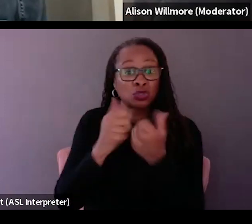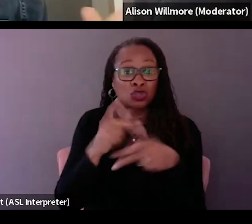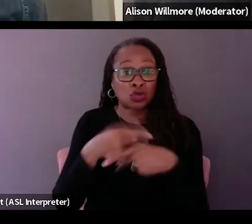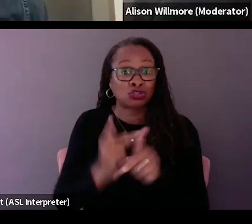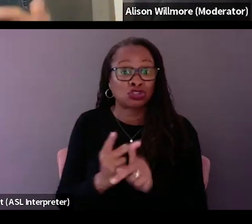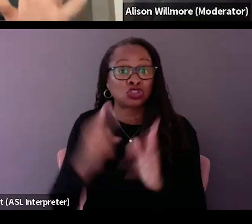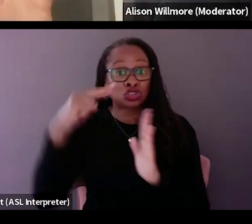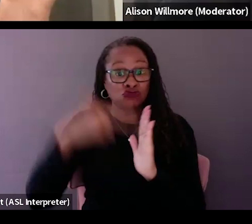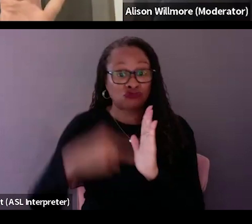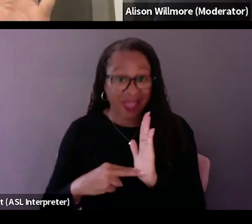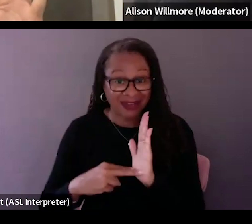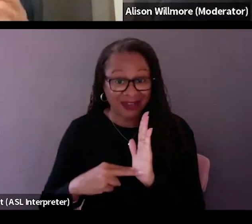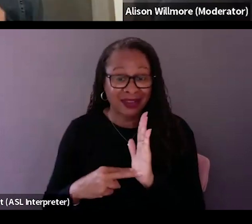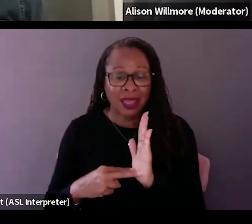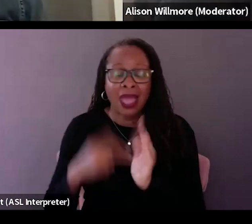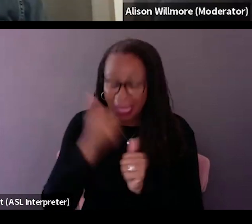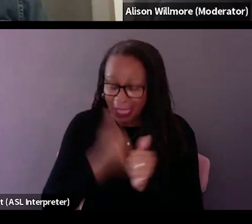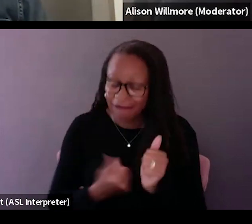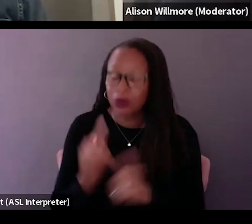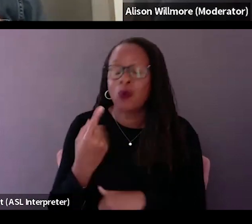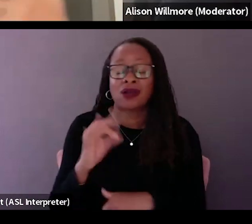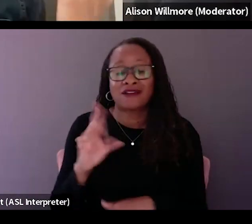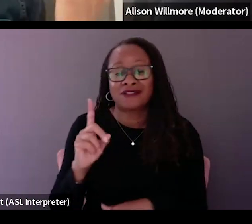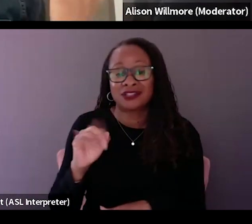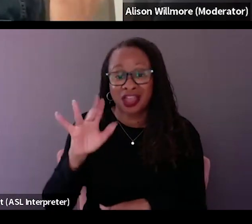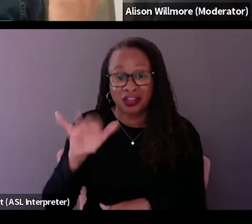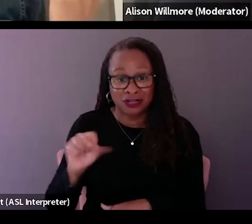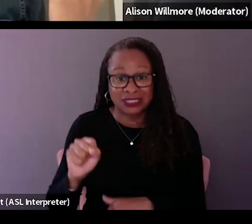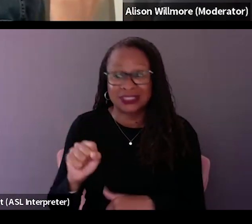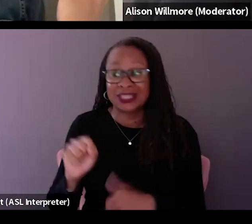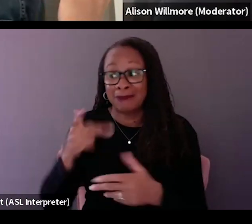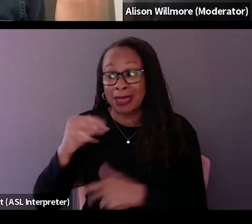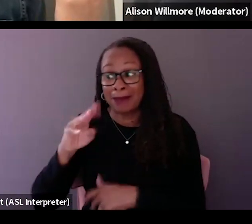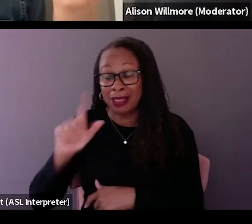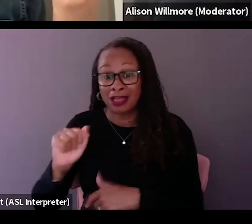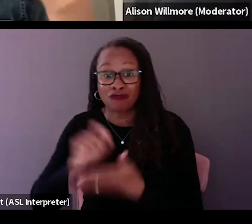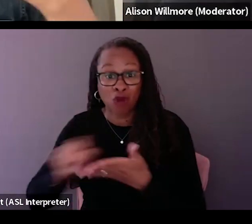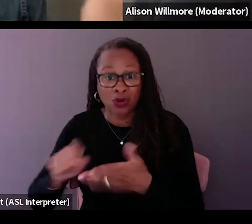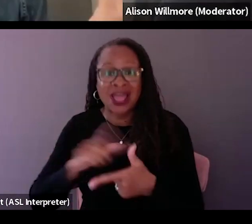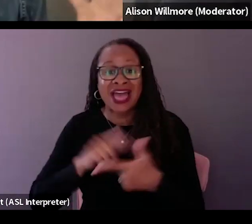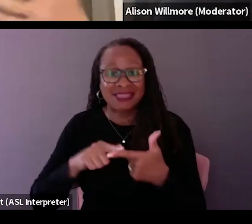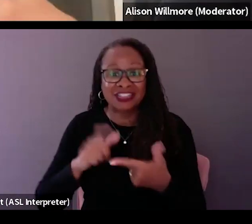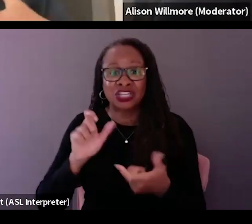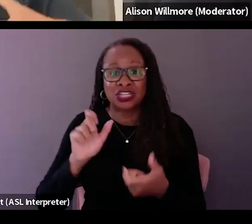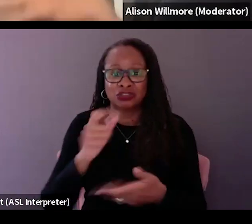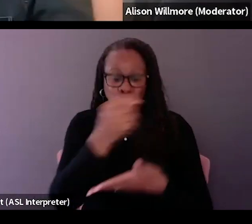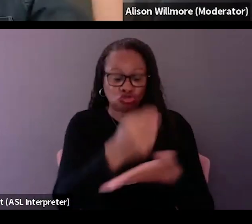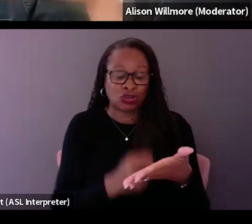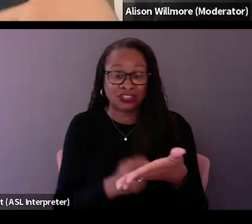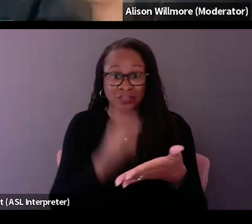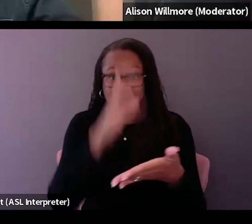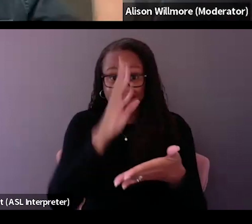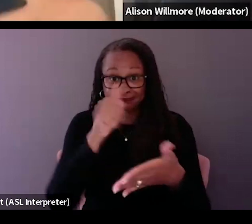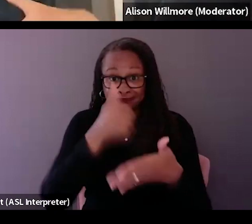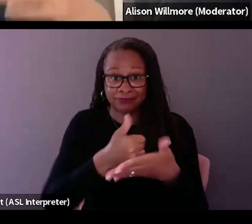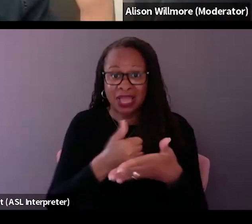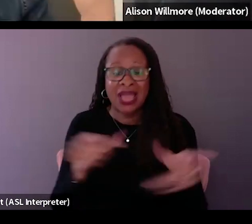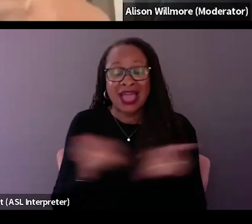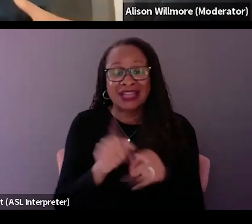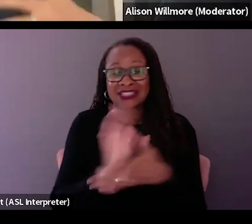Anderson has ever written, and then had to transcribe them because, you know, we can't, as filmmakers, we needed to start paper scripting